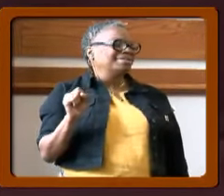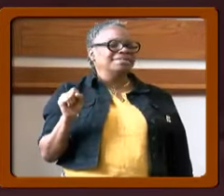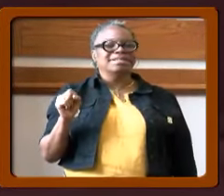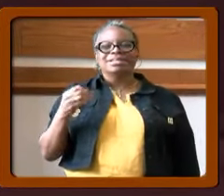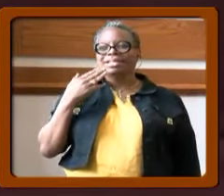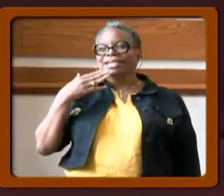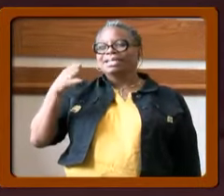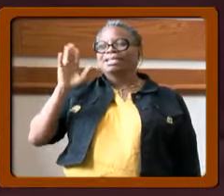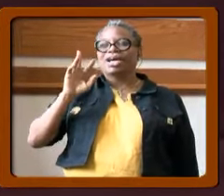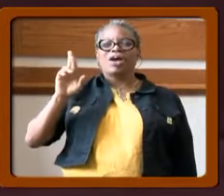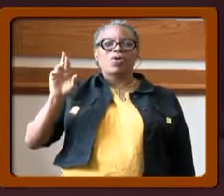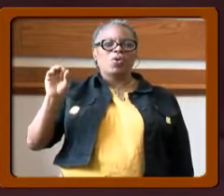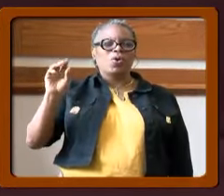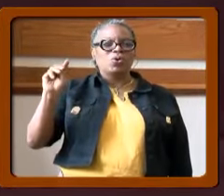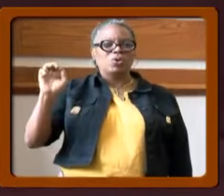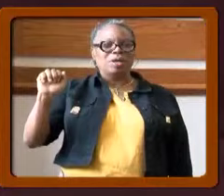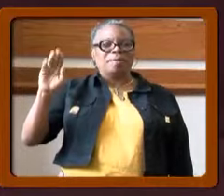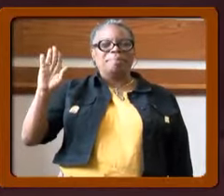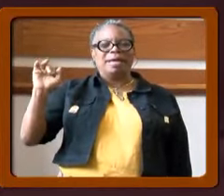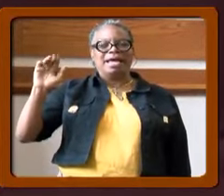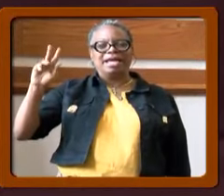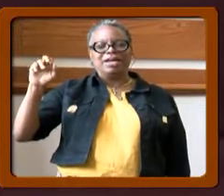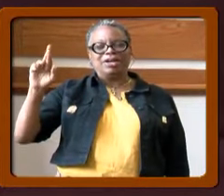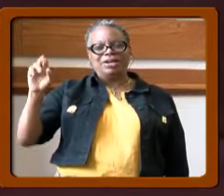Thank God for rutabagas.